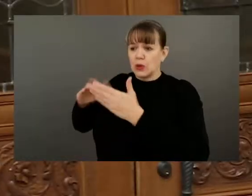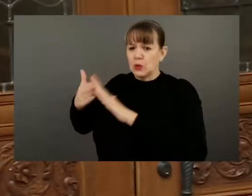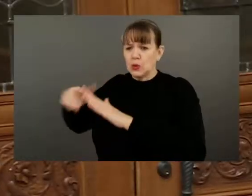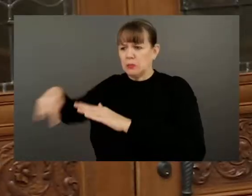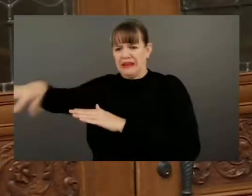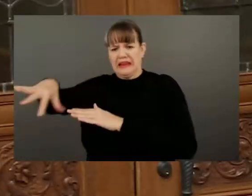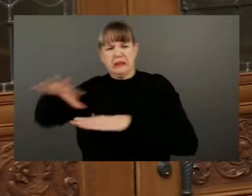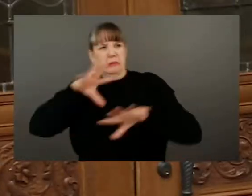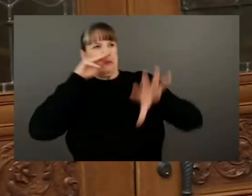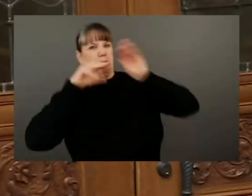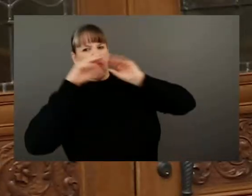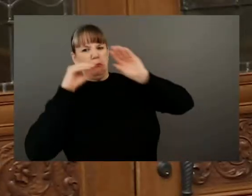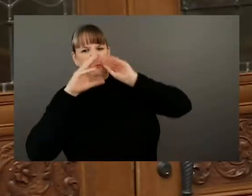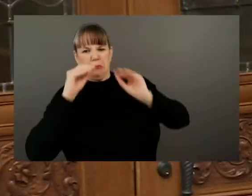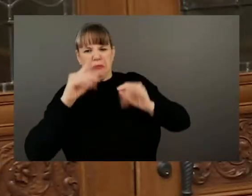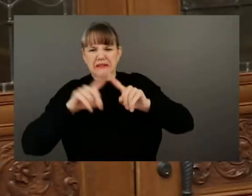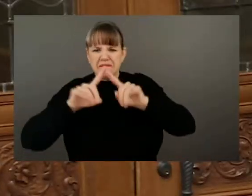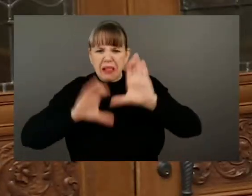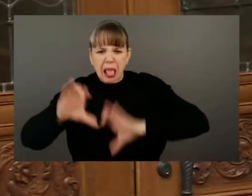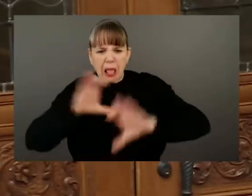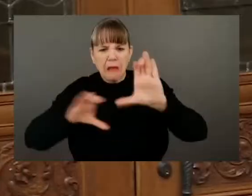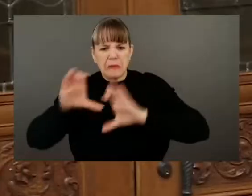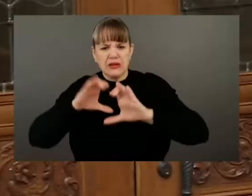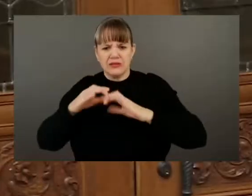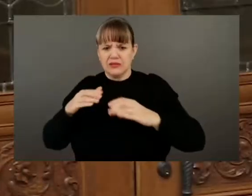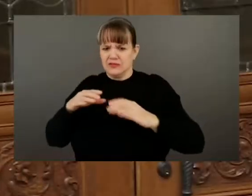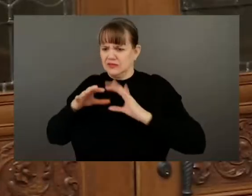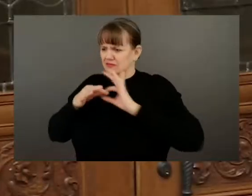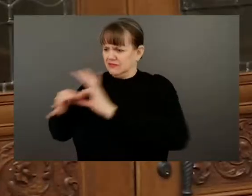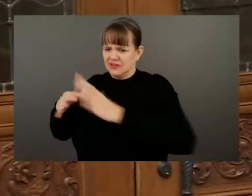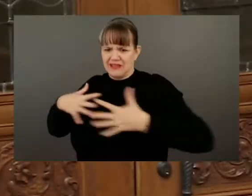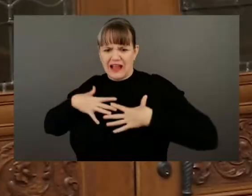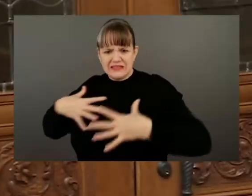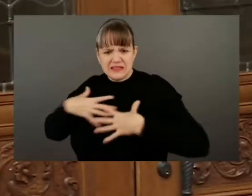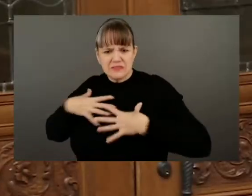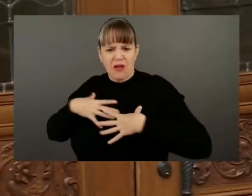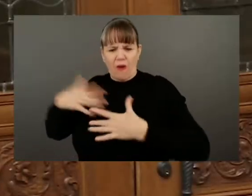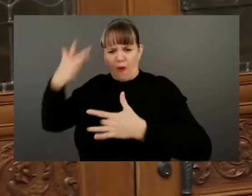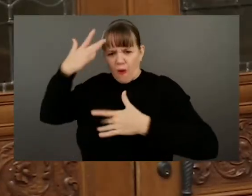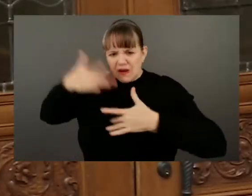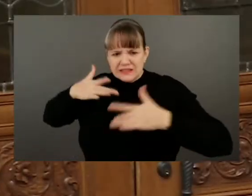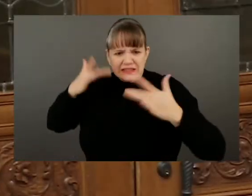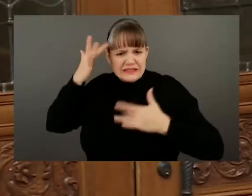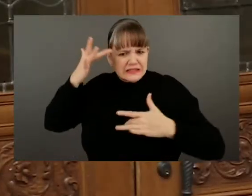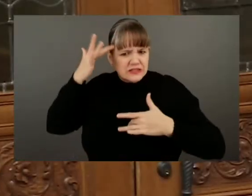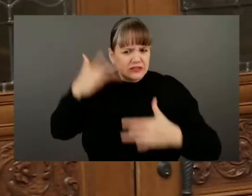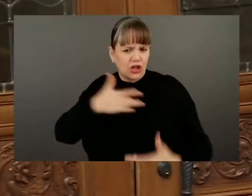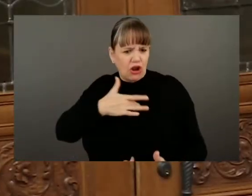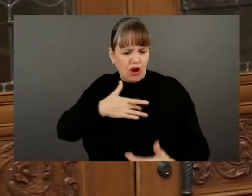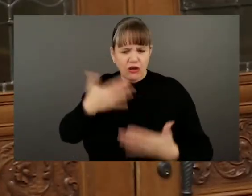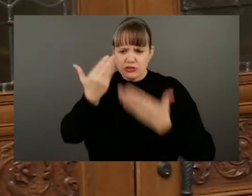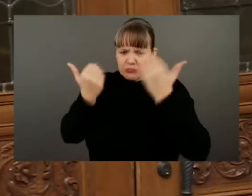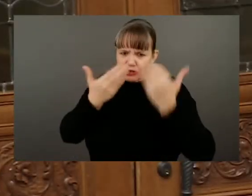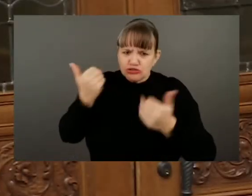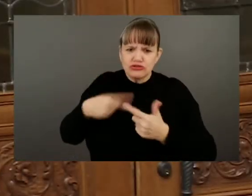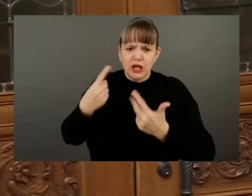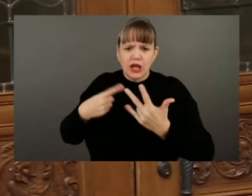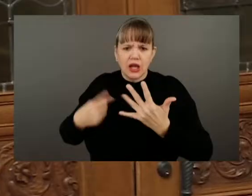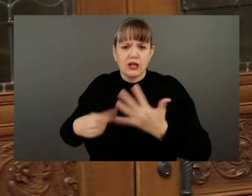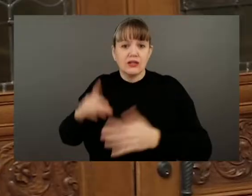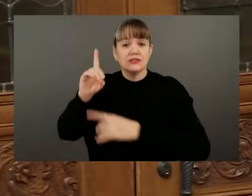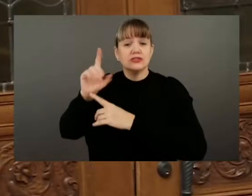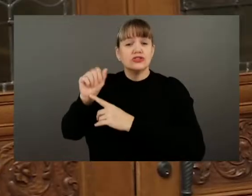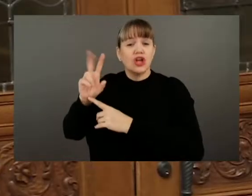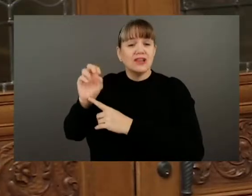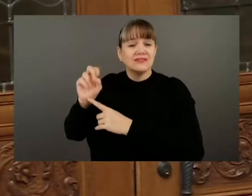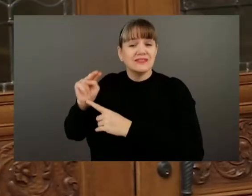heart disease, birth defects, and Alzheimer's. Meanwhile, in Dawson Creek, residential water wells have run dry. Water is scarce thanks to a